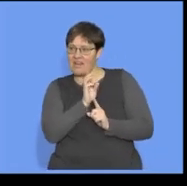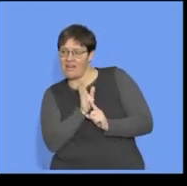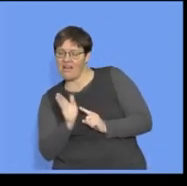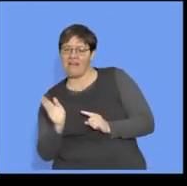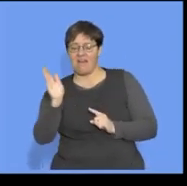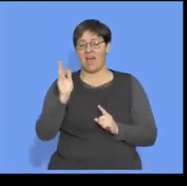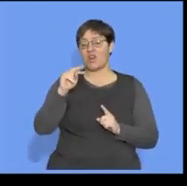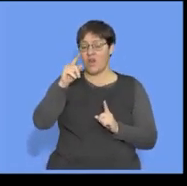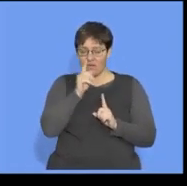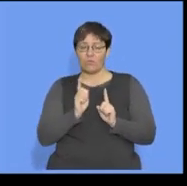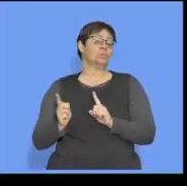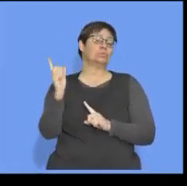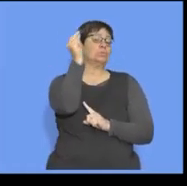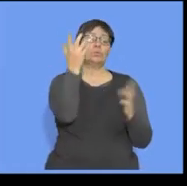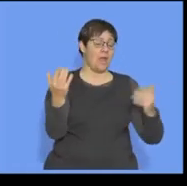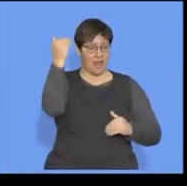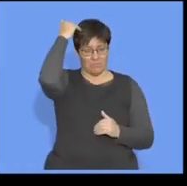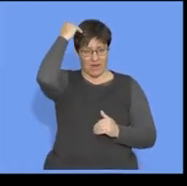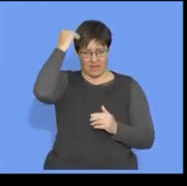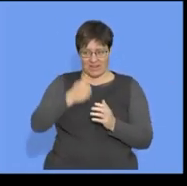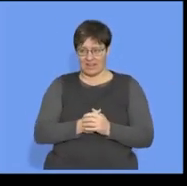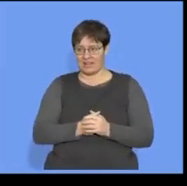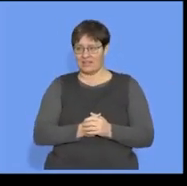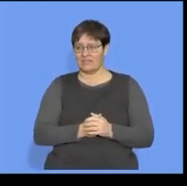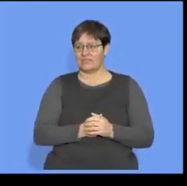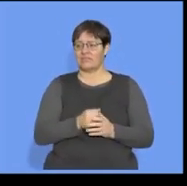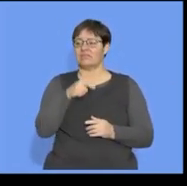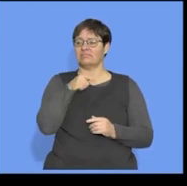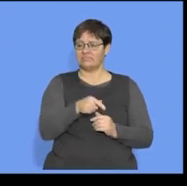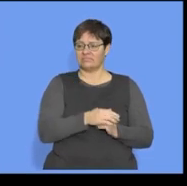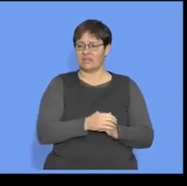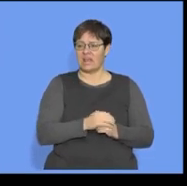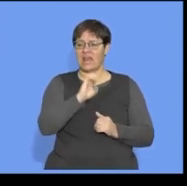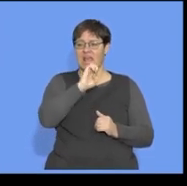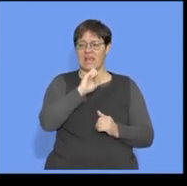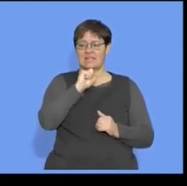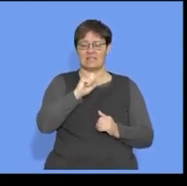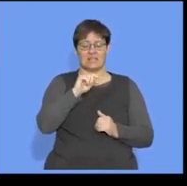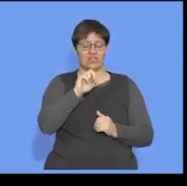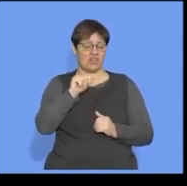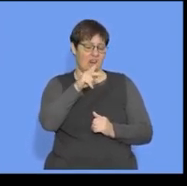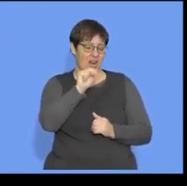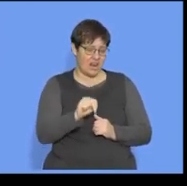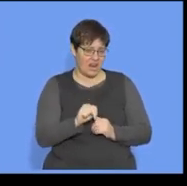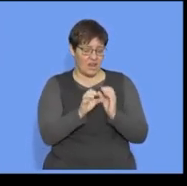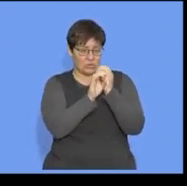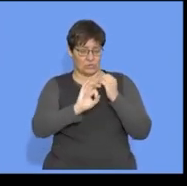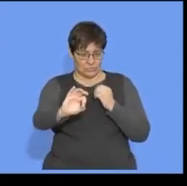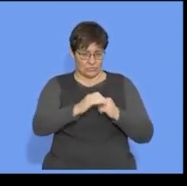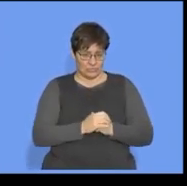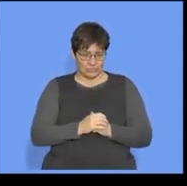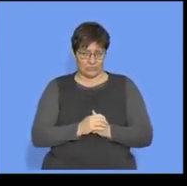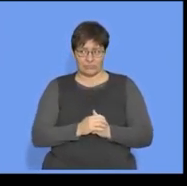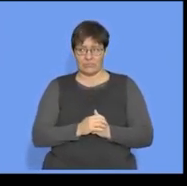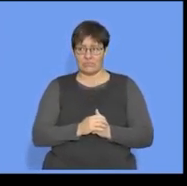brain. And then we've got this bottom part that we call the eustachian tube. Then we've got this